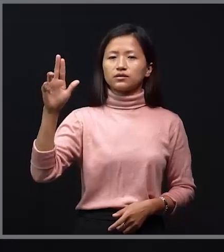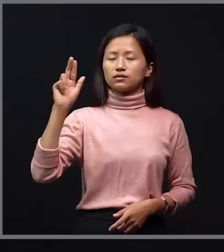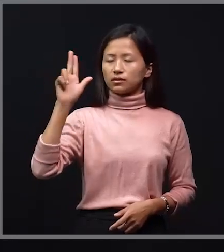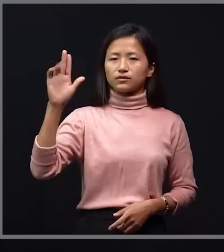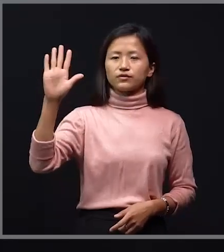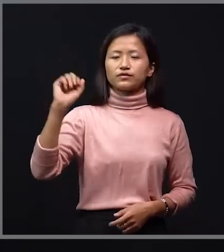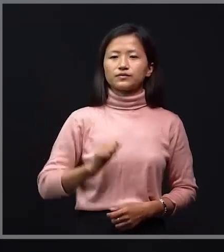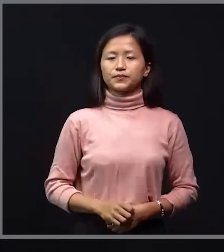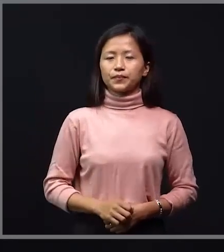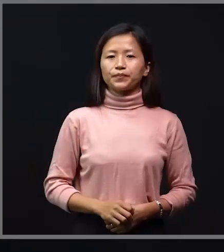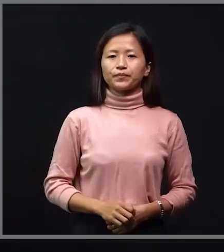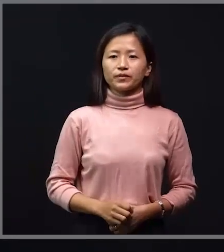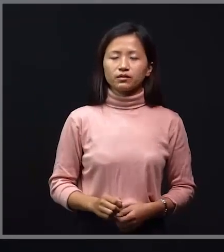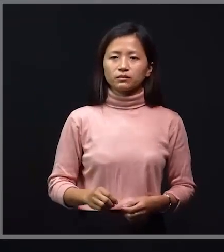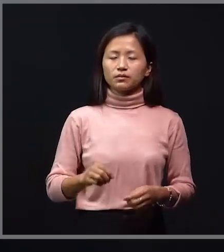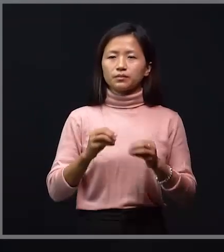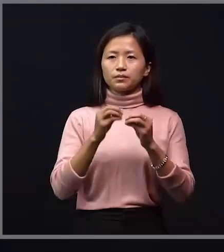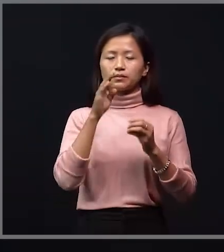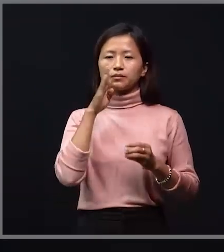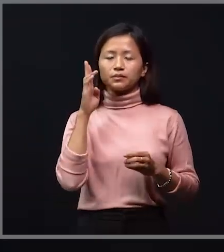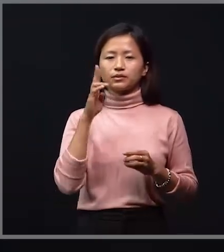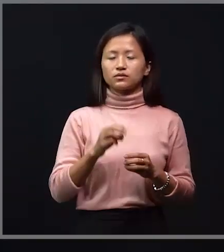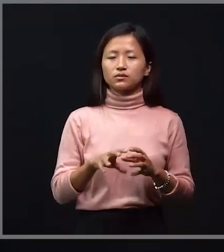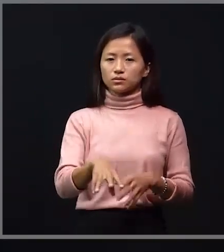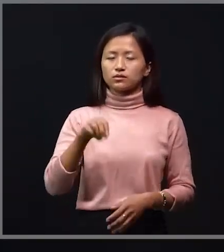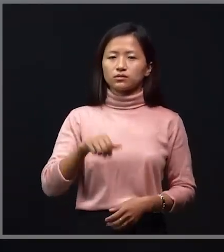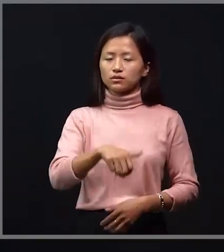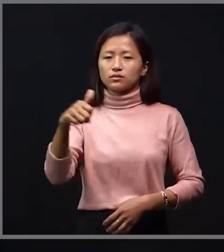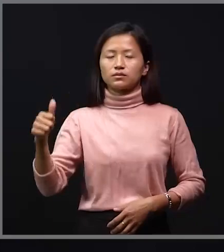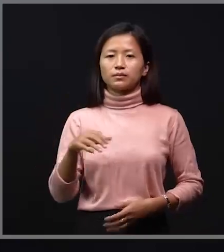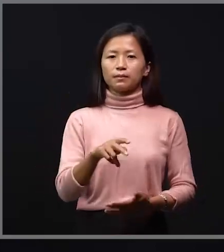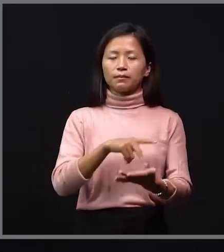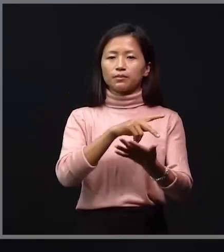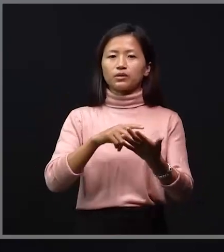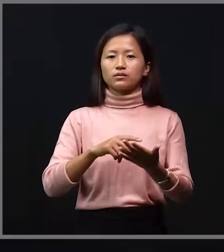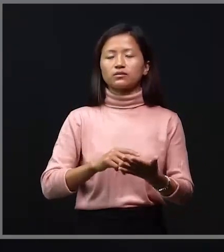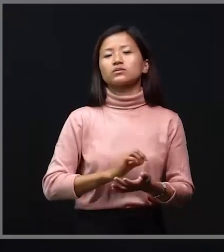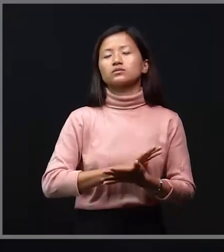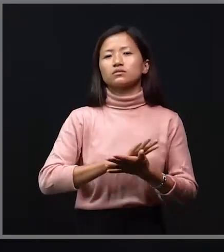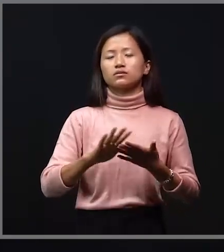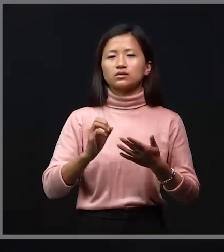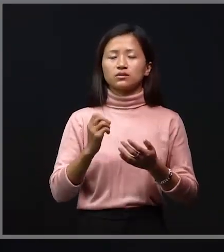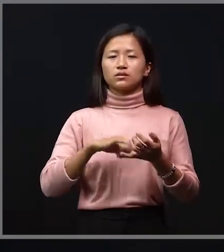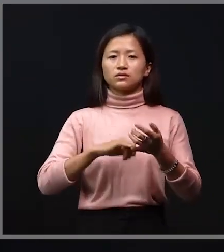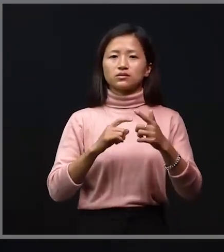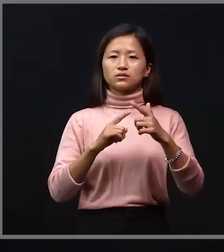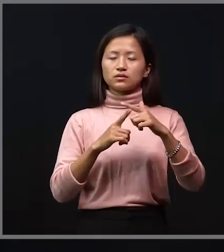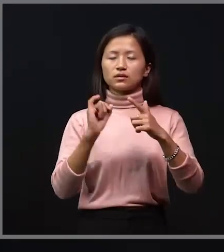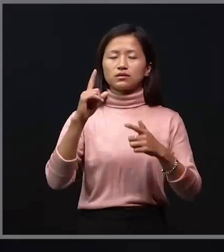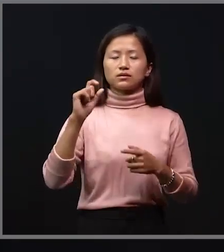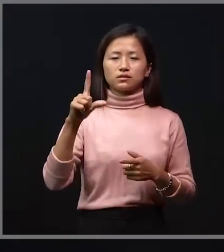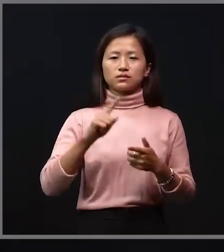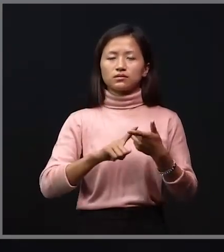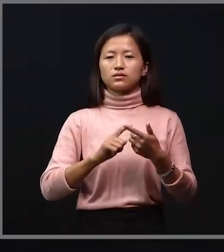the attitude of the British was very friendly, but at the later part, it became very hostile because the Indians, that is the